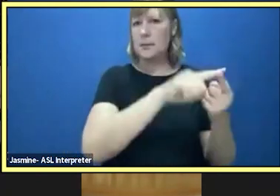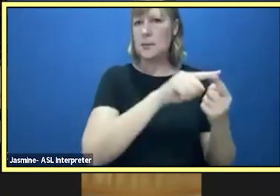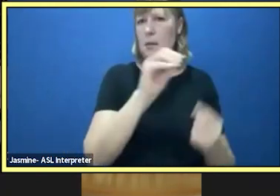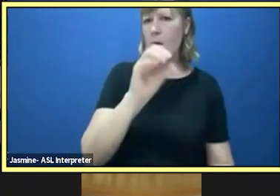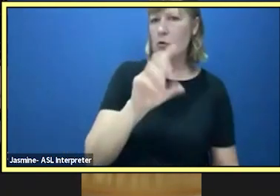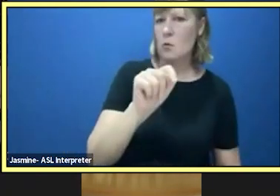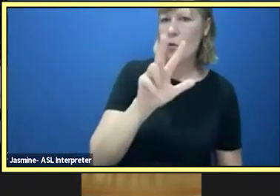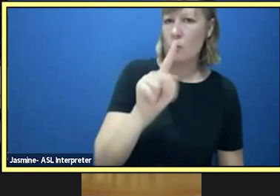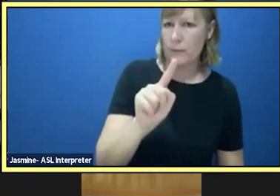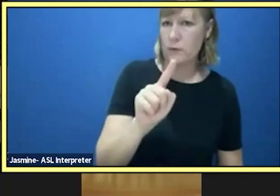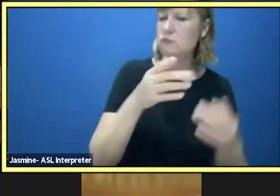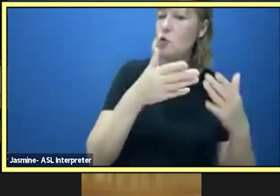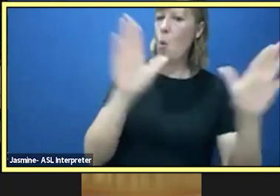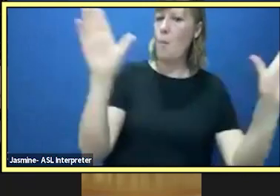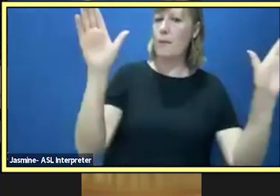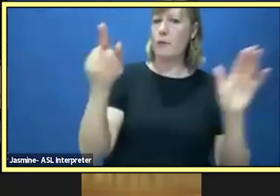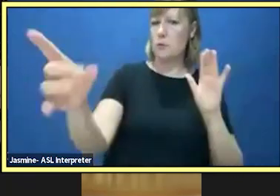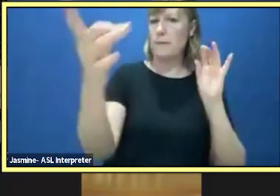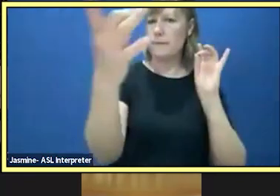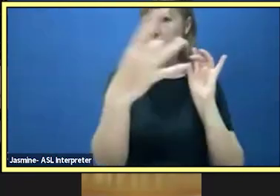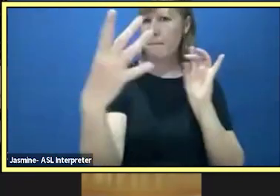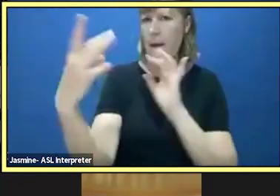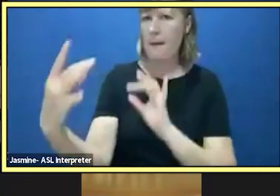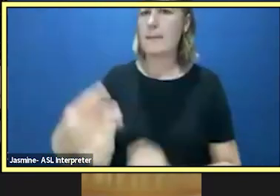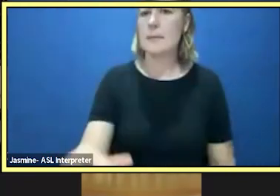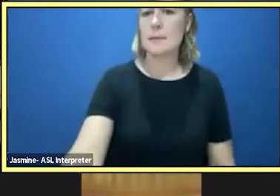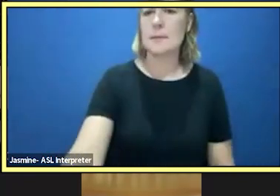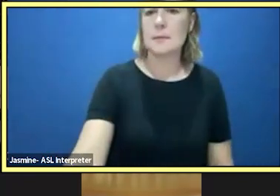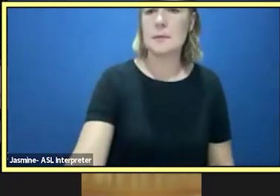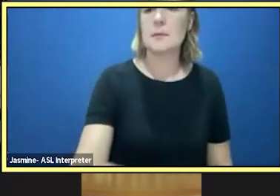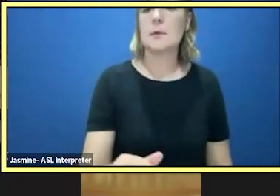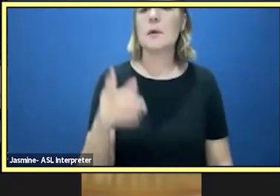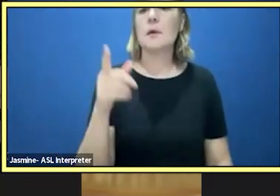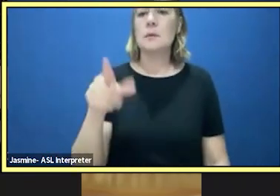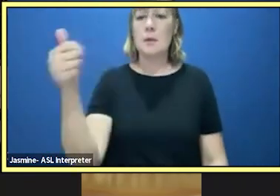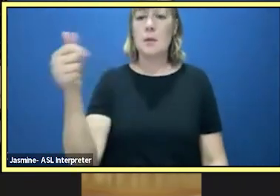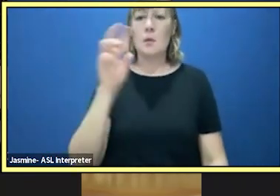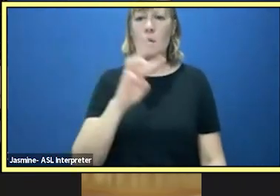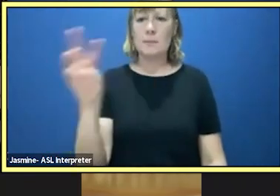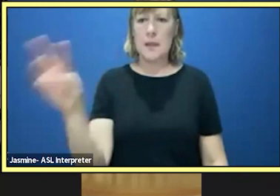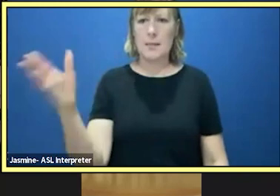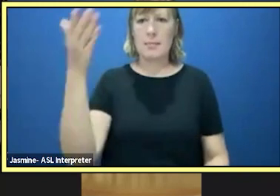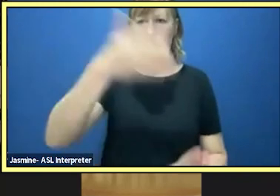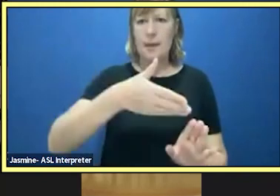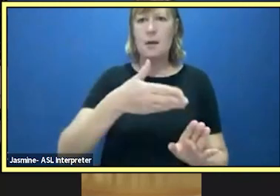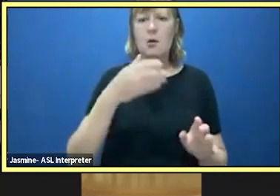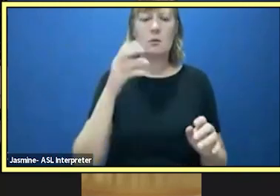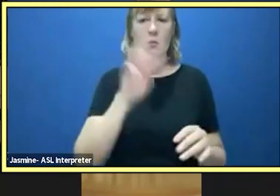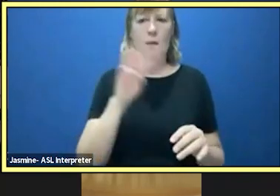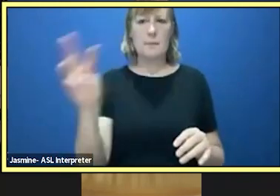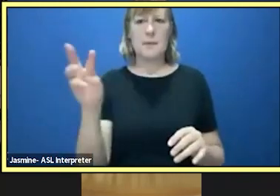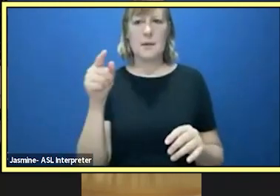And there's a website. I don't remember what it is exactly, but it's right in there, so that right on that website. So you